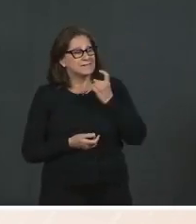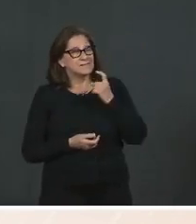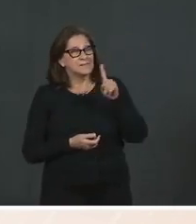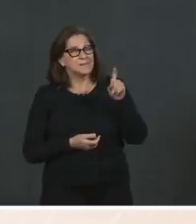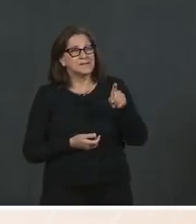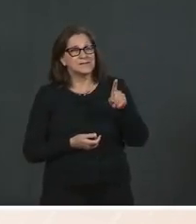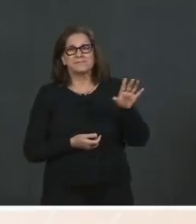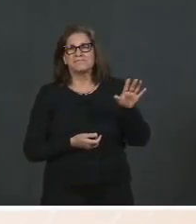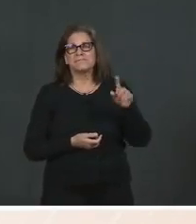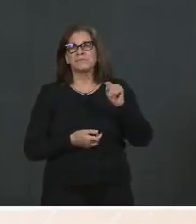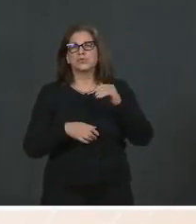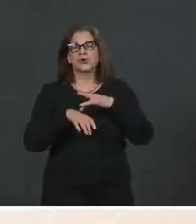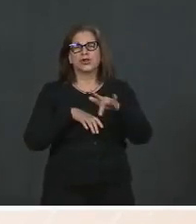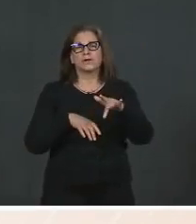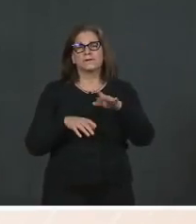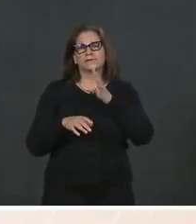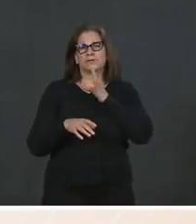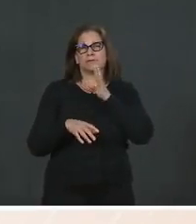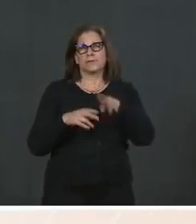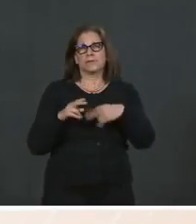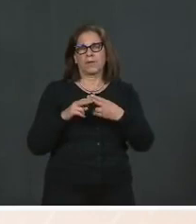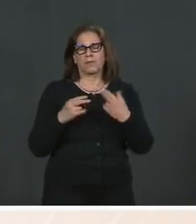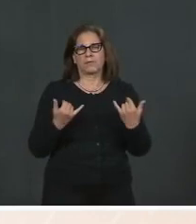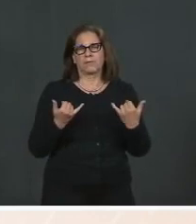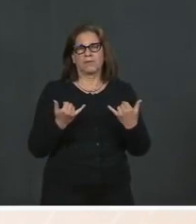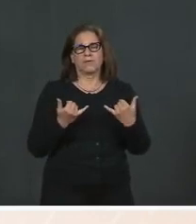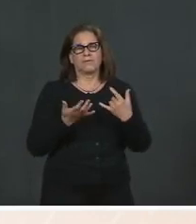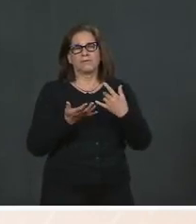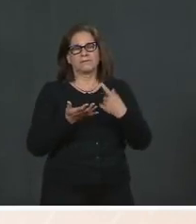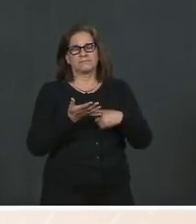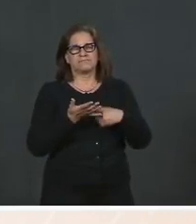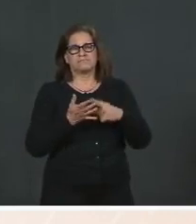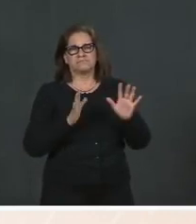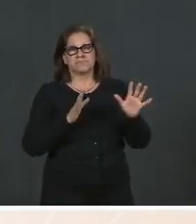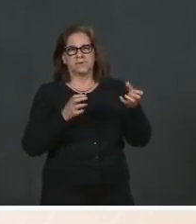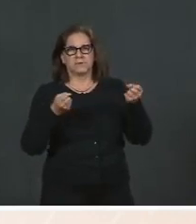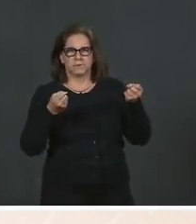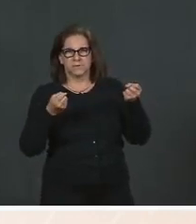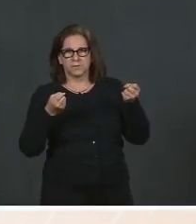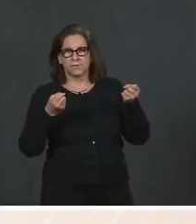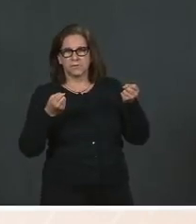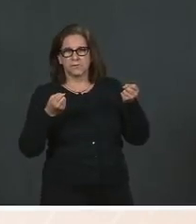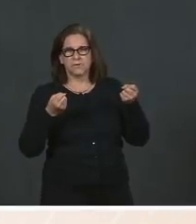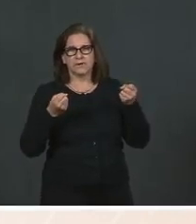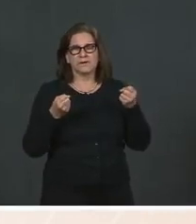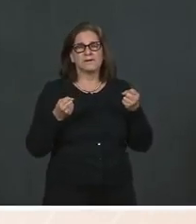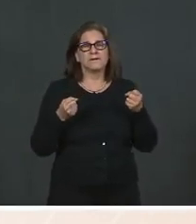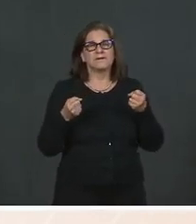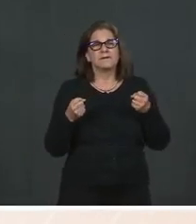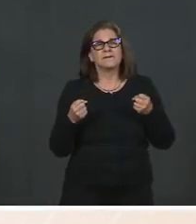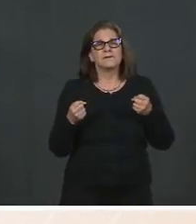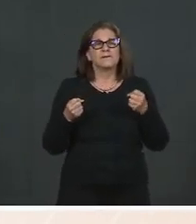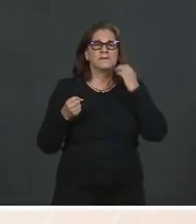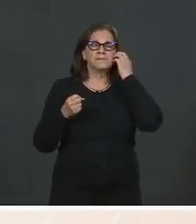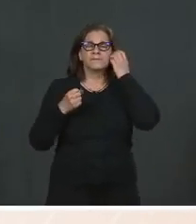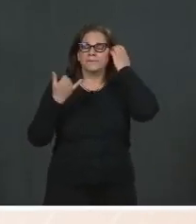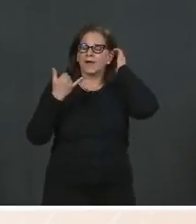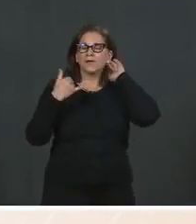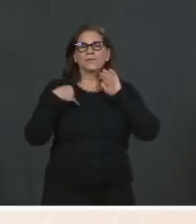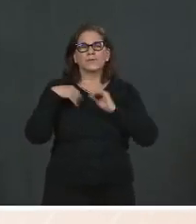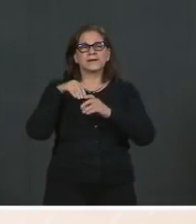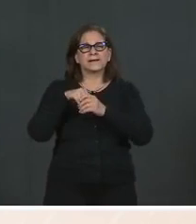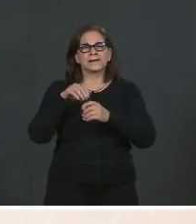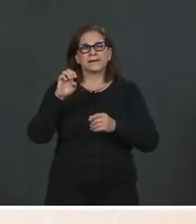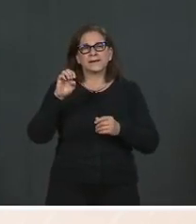are. The report, under embargo, of course, is now in the hands of U.S. government experts from the CDC, FDA,